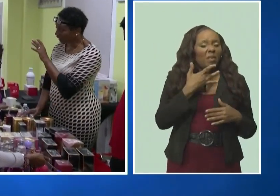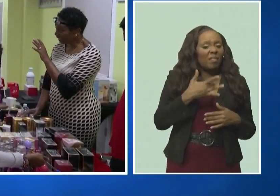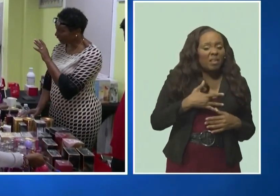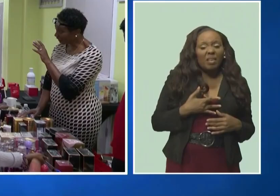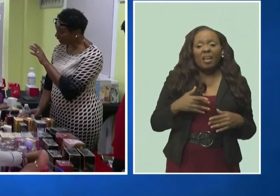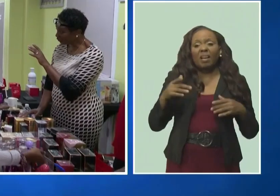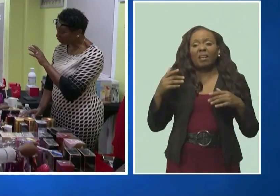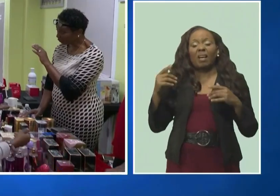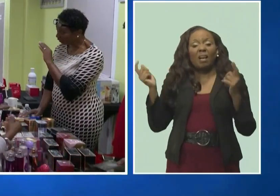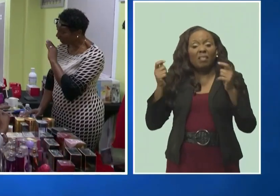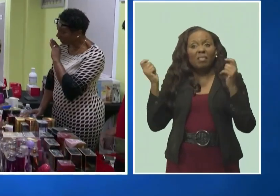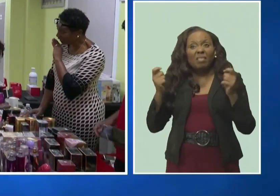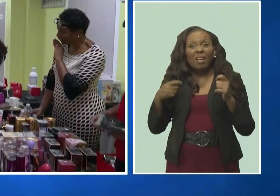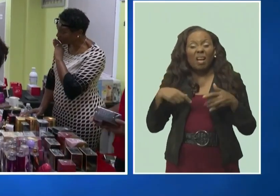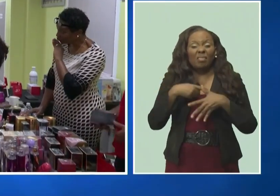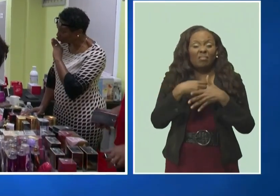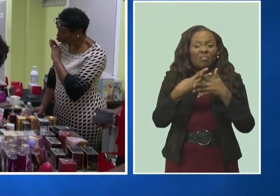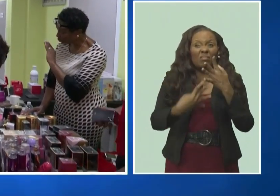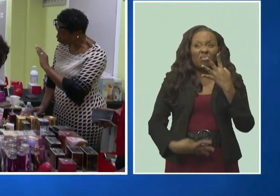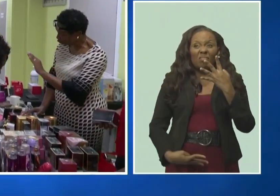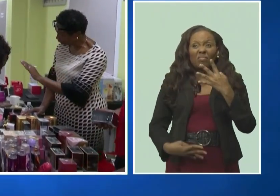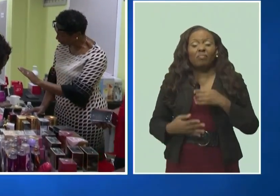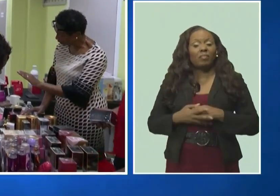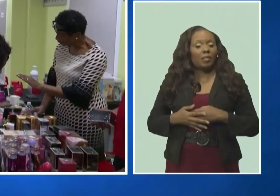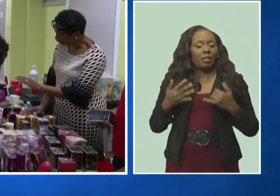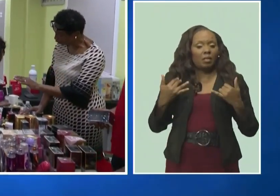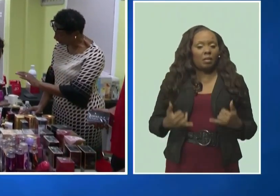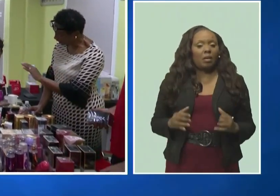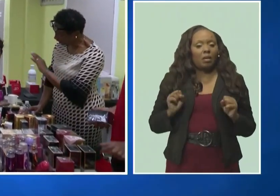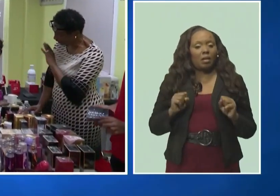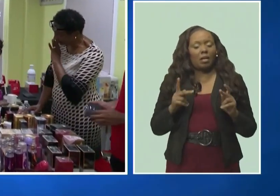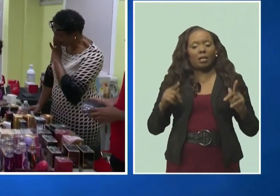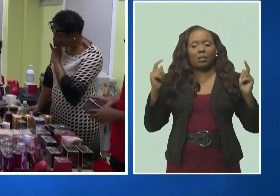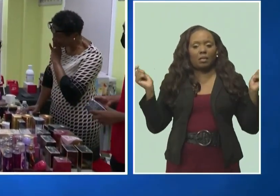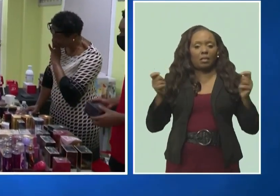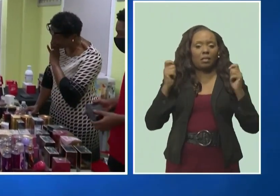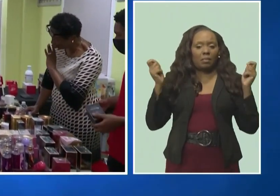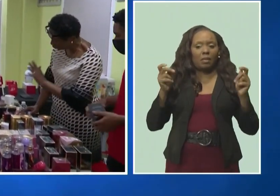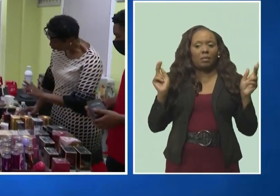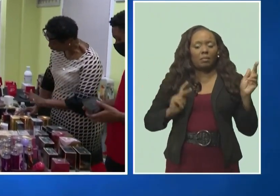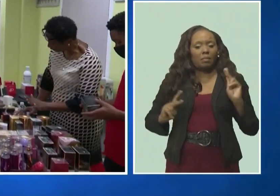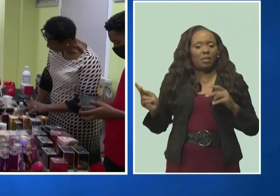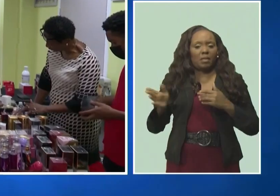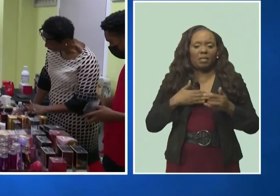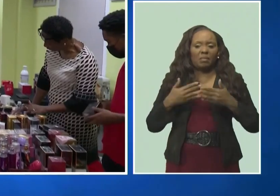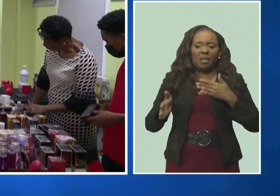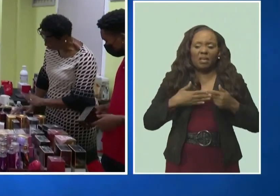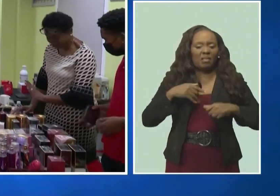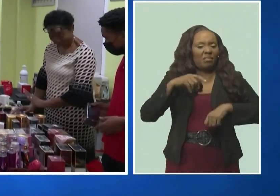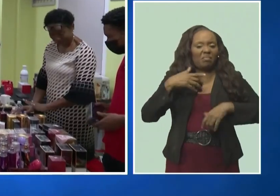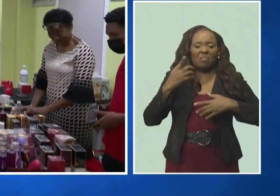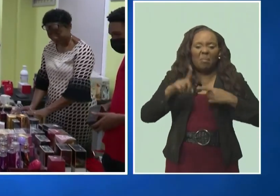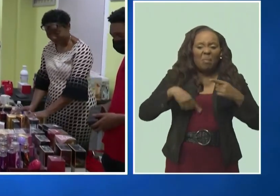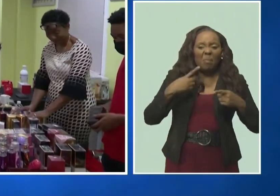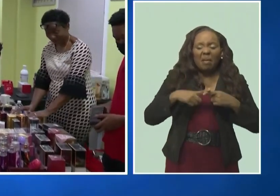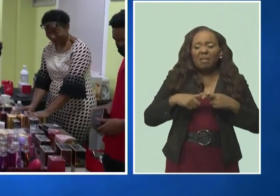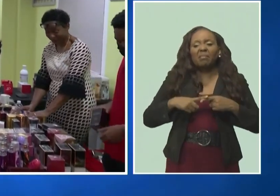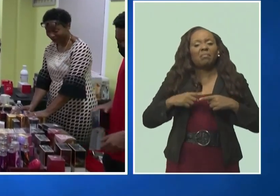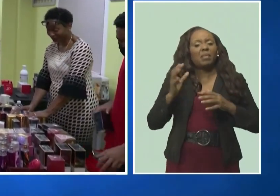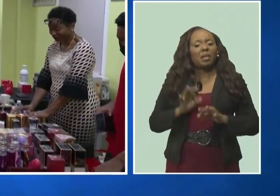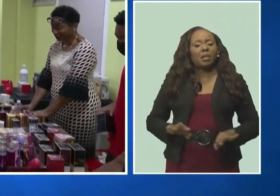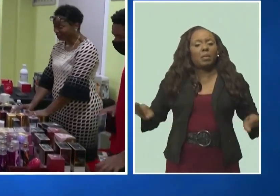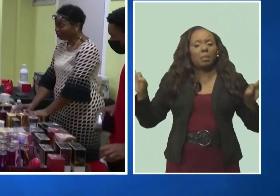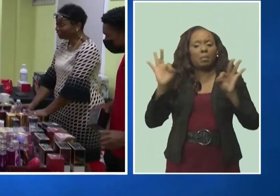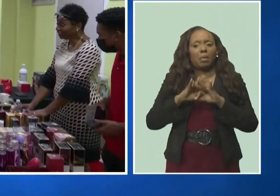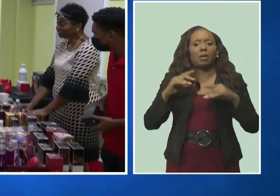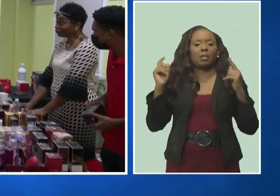anniversaries, and a whole host of other things. And I think we ought to take the opportunity to celebrate people. No matter what time of year it is, it's important that we celebrate people.